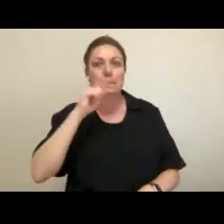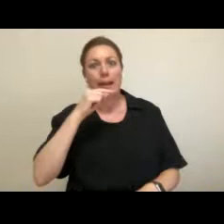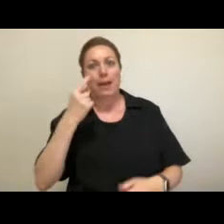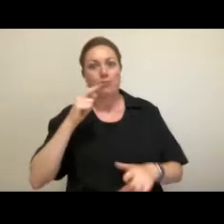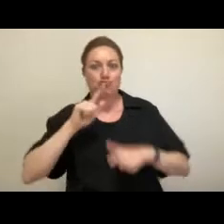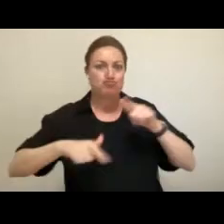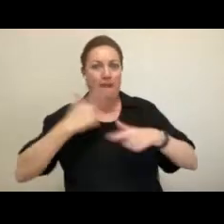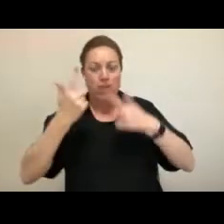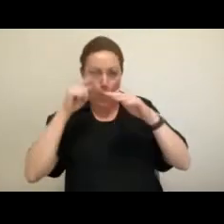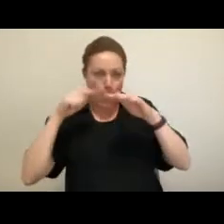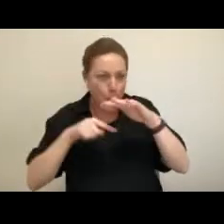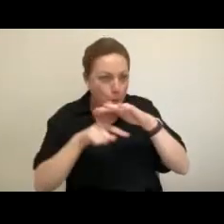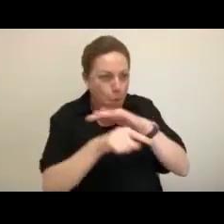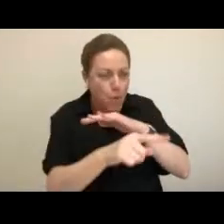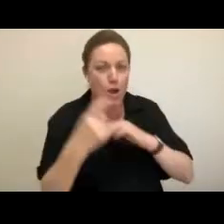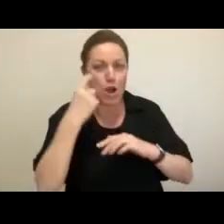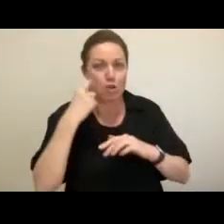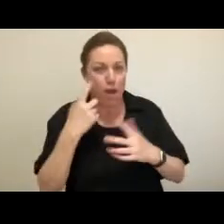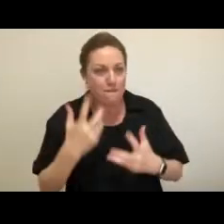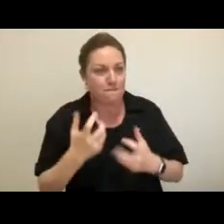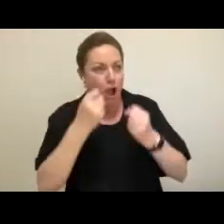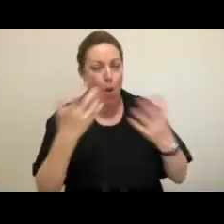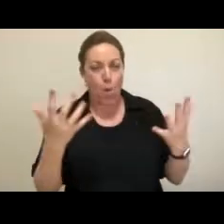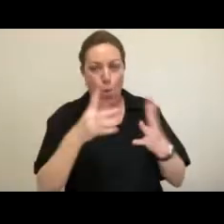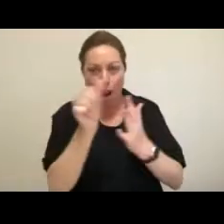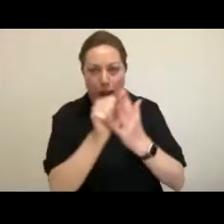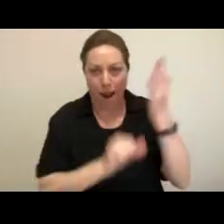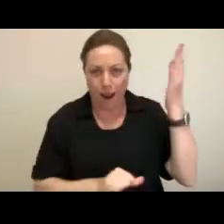these labyrinths at every station in record time.